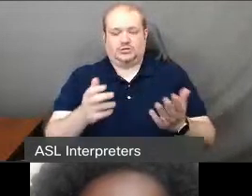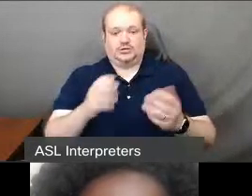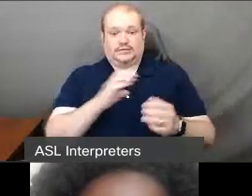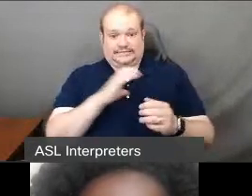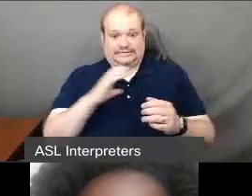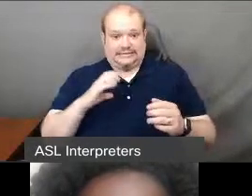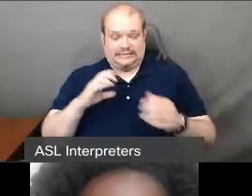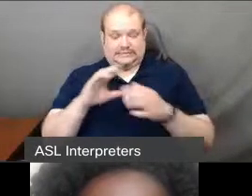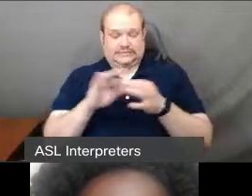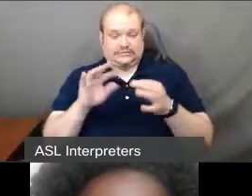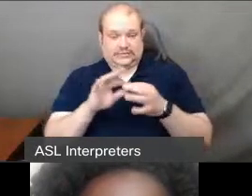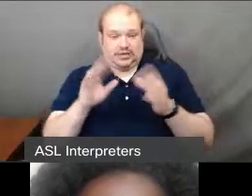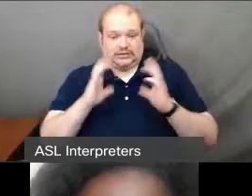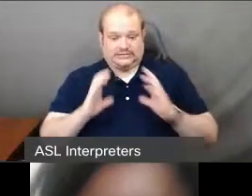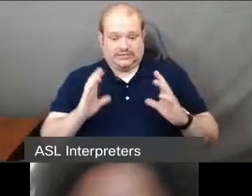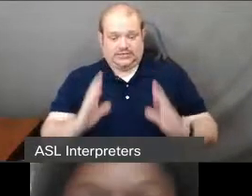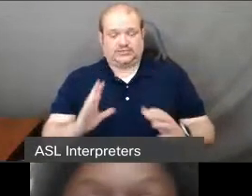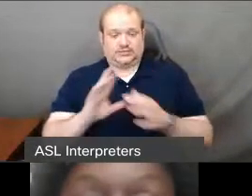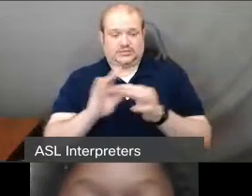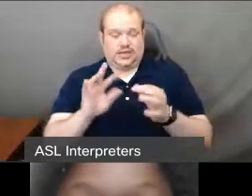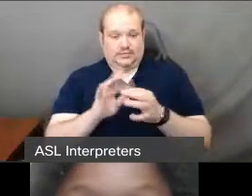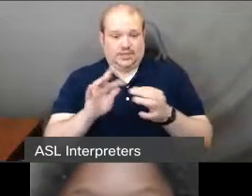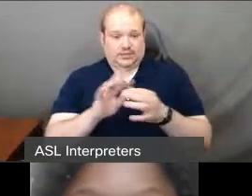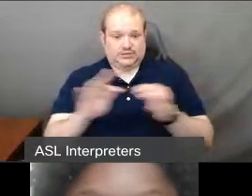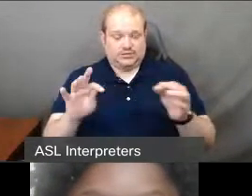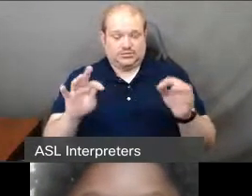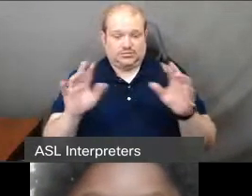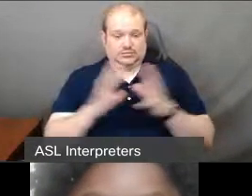citizens' comments by chance this evening?